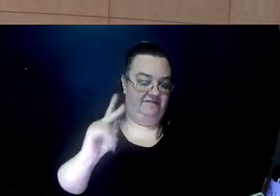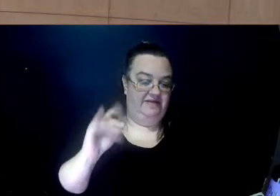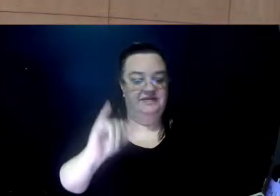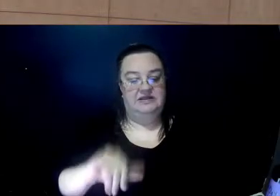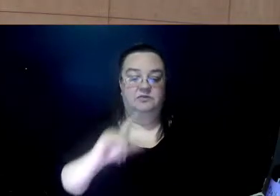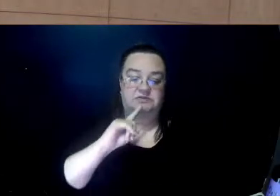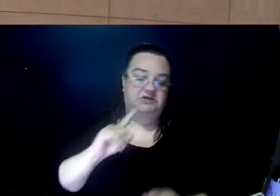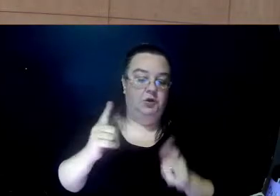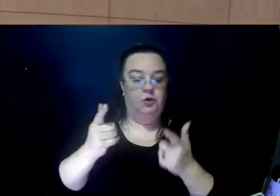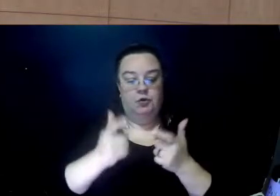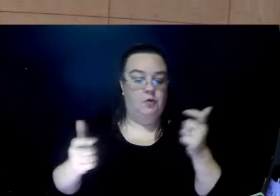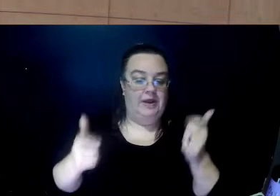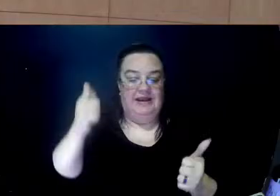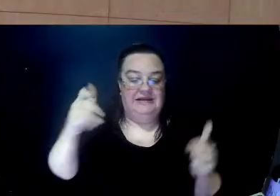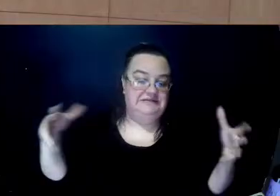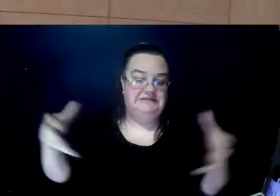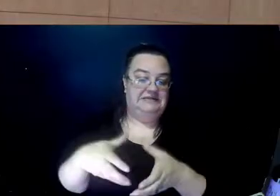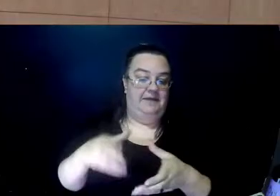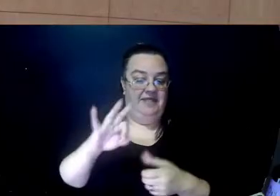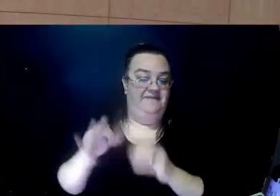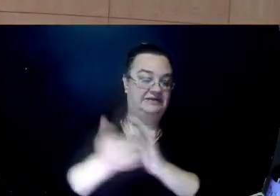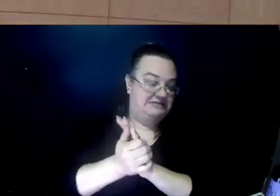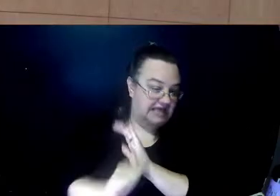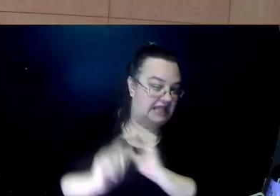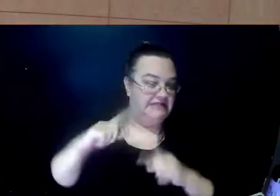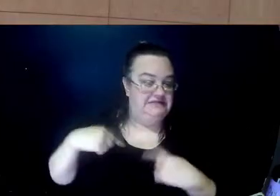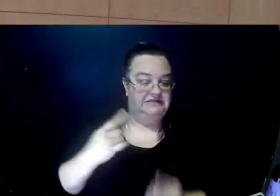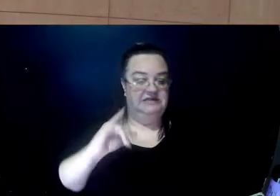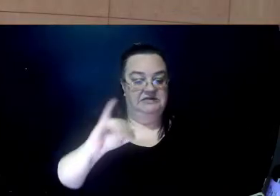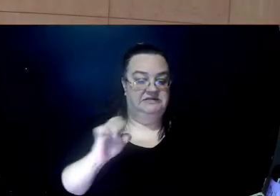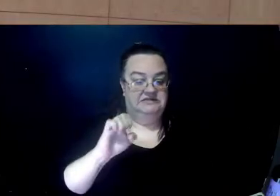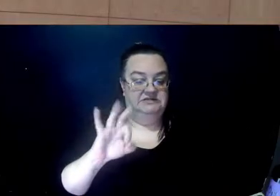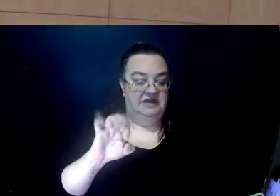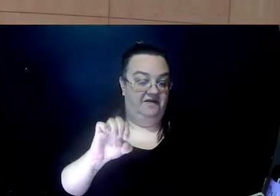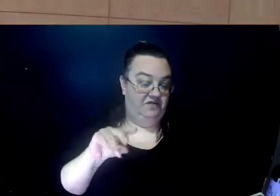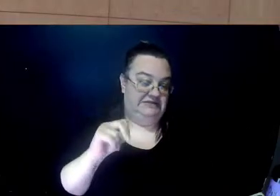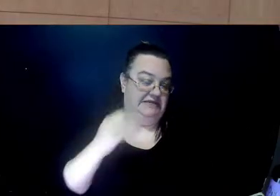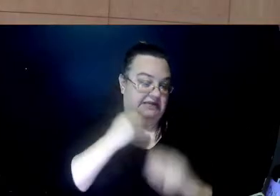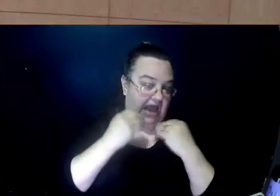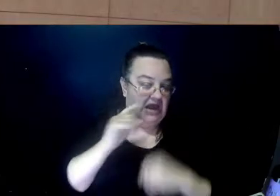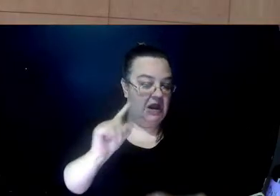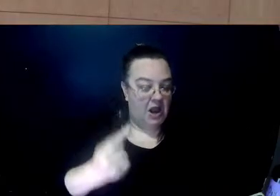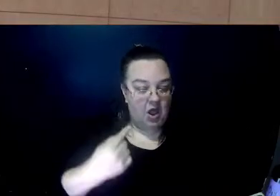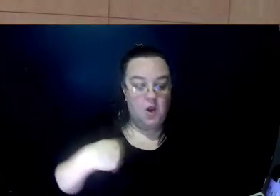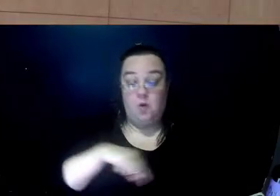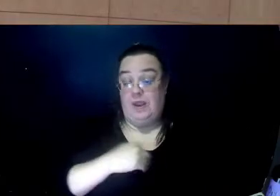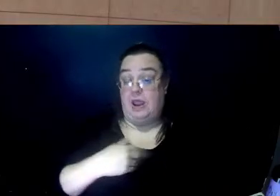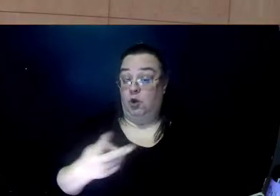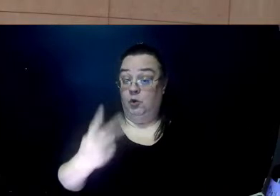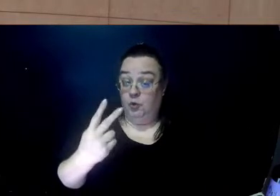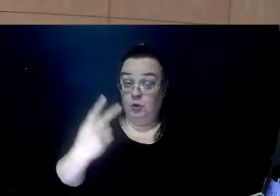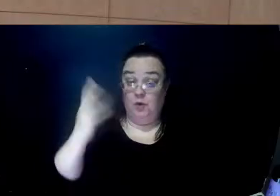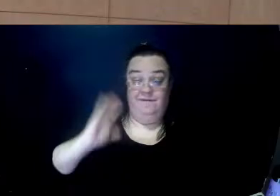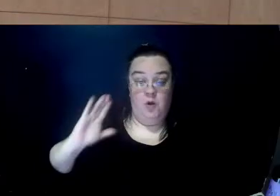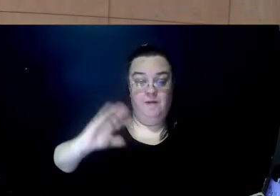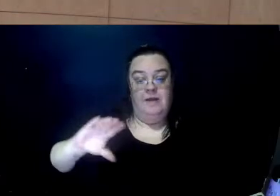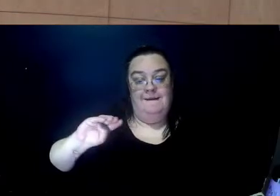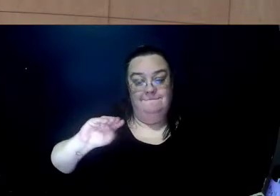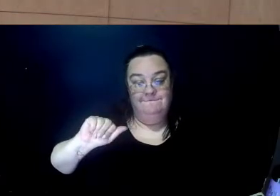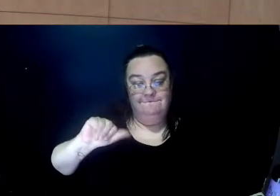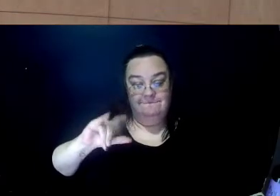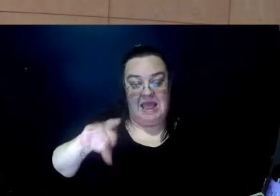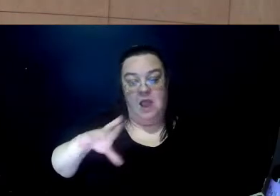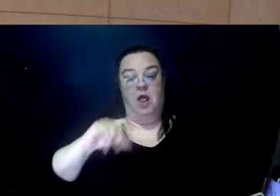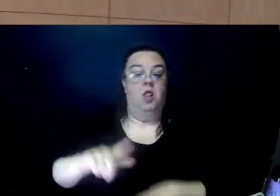since Jefferson dined alone. I mean, we had, 2 former mayors and the